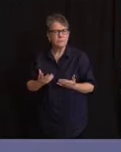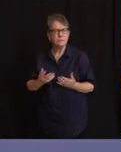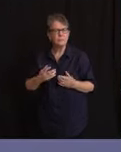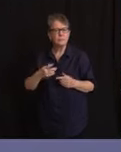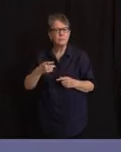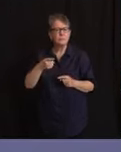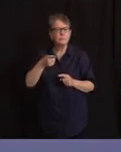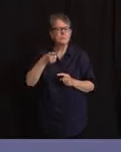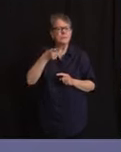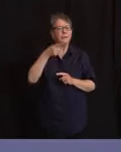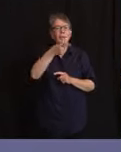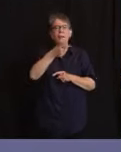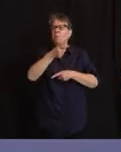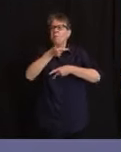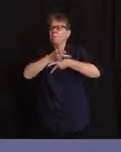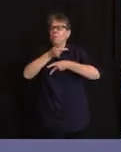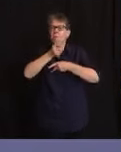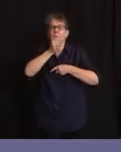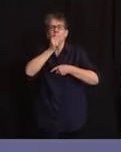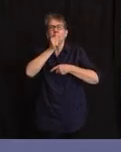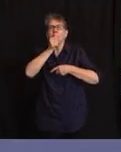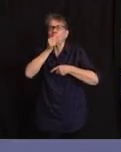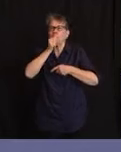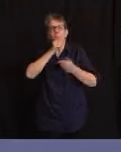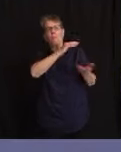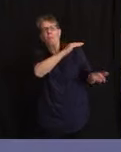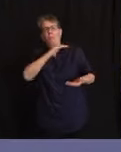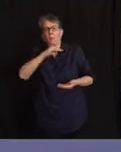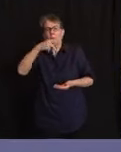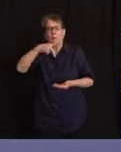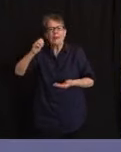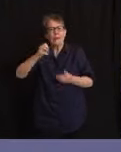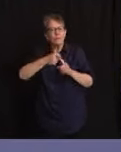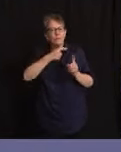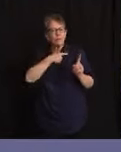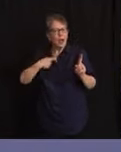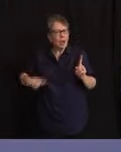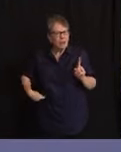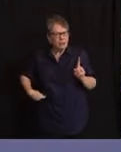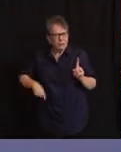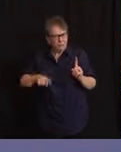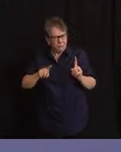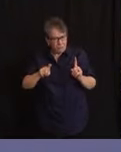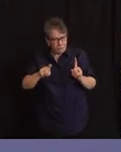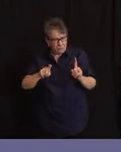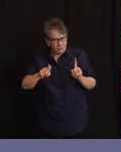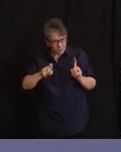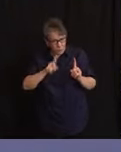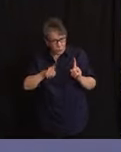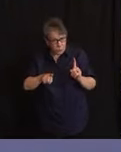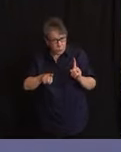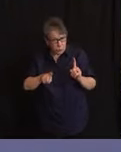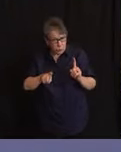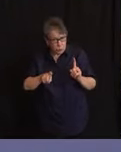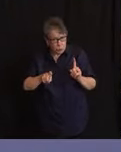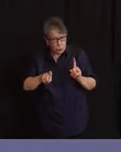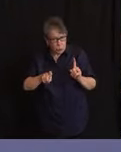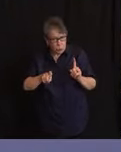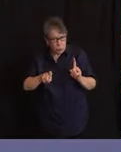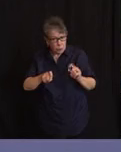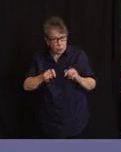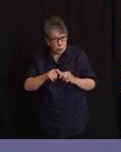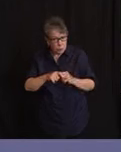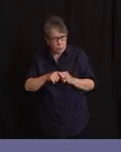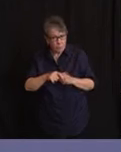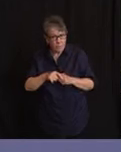materials. I know that New Jersey is obviously sourcing PPE abroad. Are you at all concerned about the feds taking whatever you can find from China or